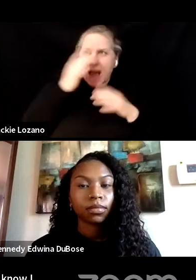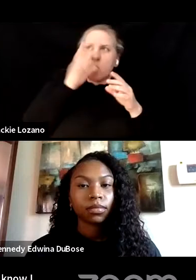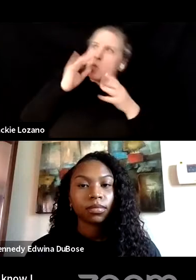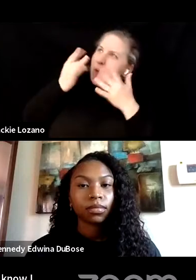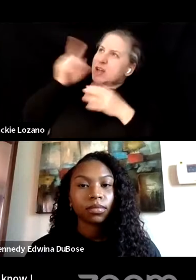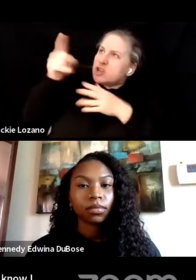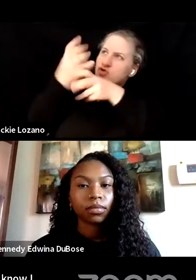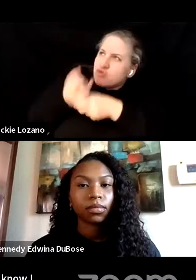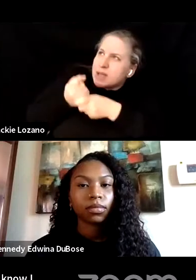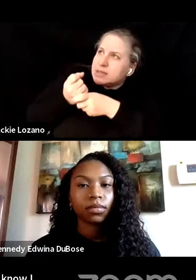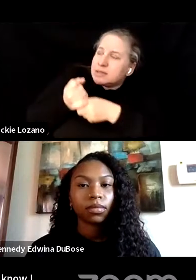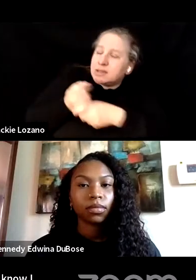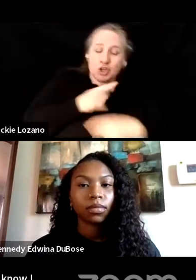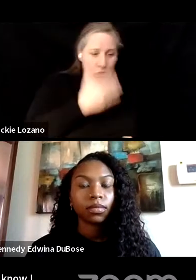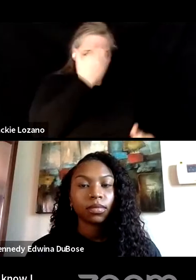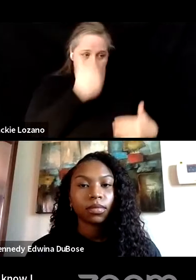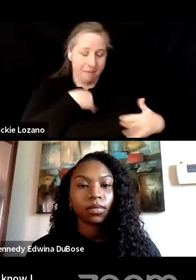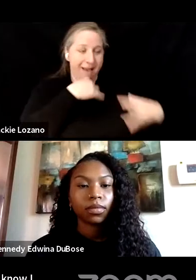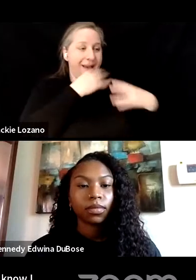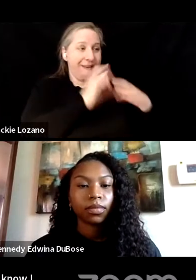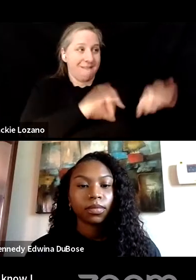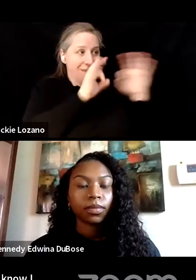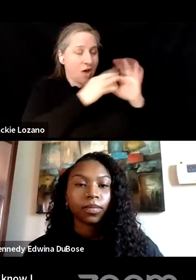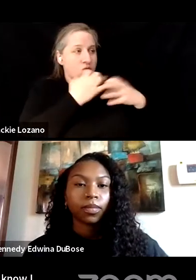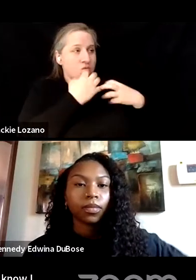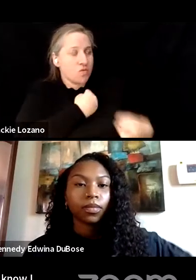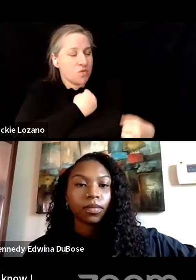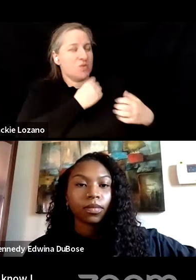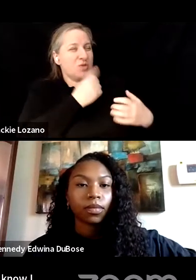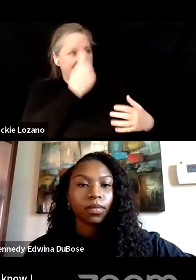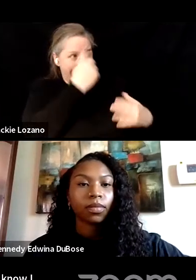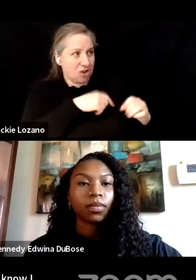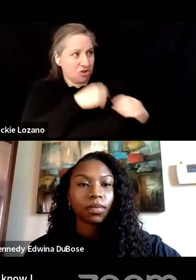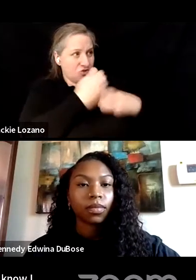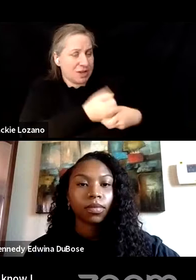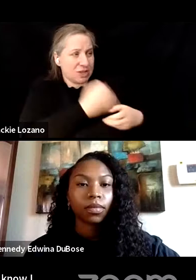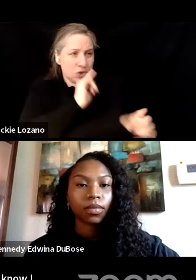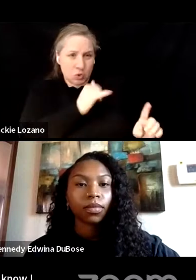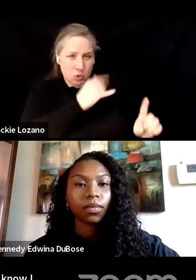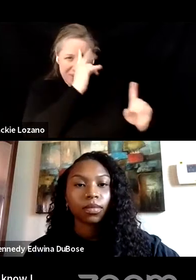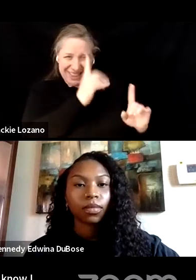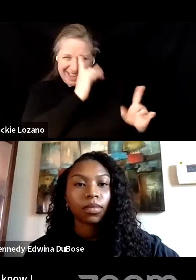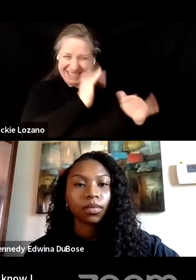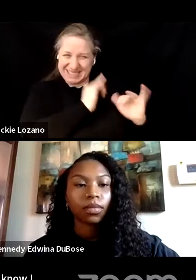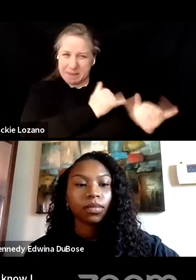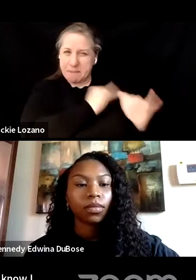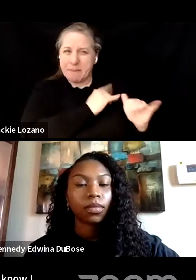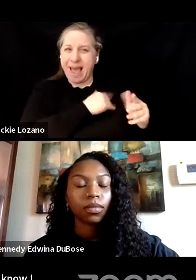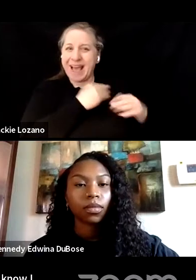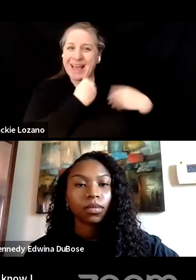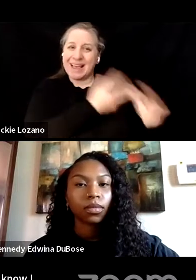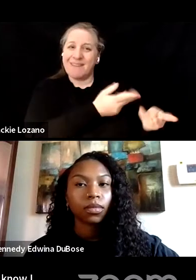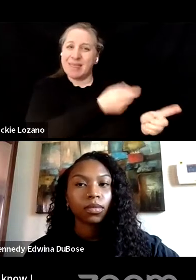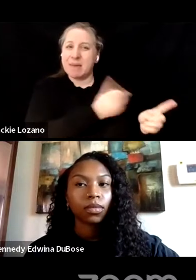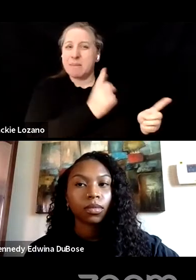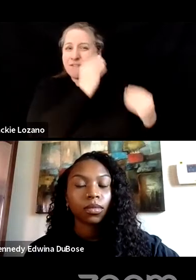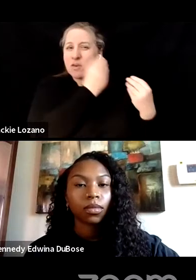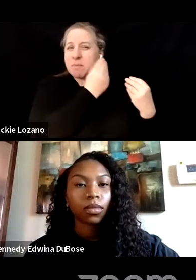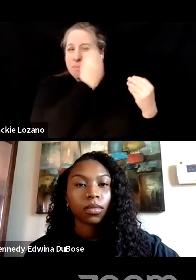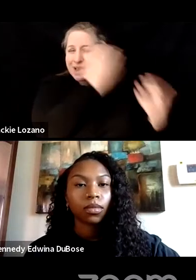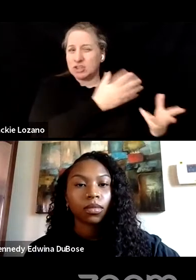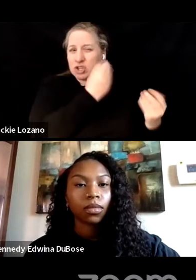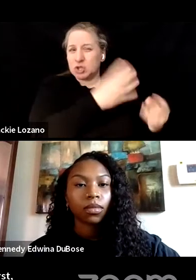my values. You know what I stand for. Do you think I should trust it too? And I can give them information to help them come to that